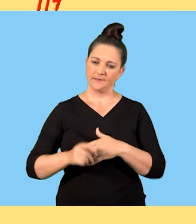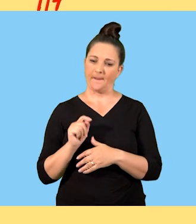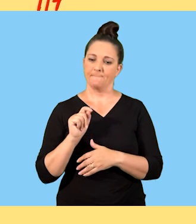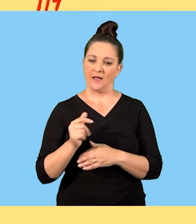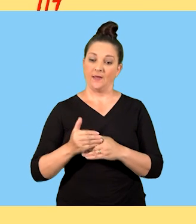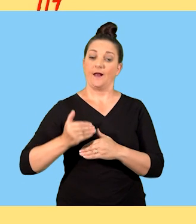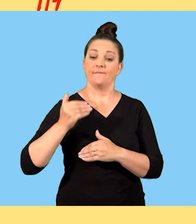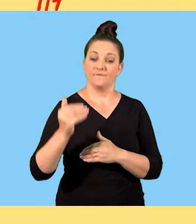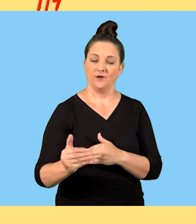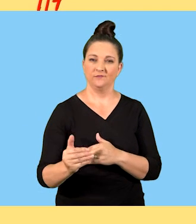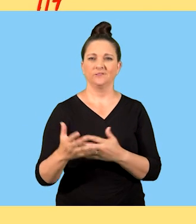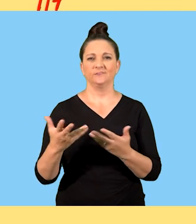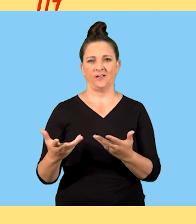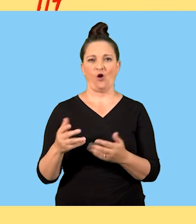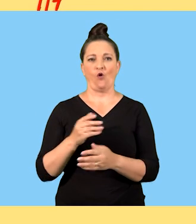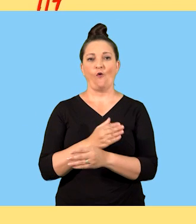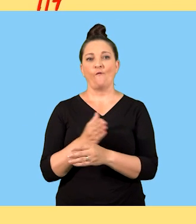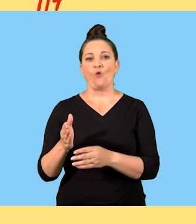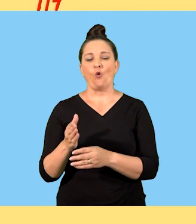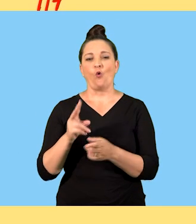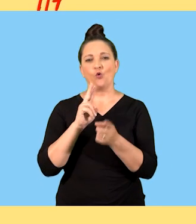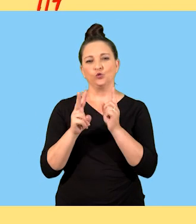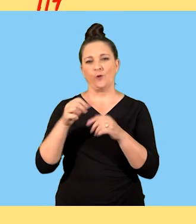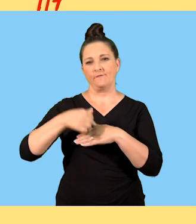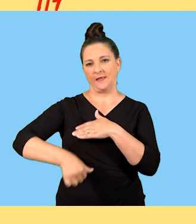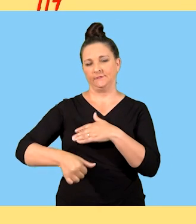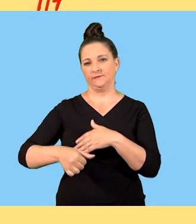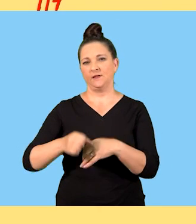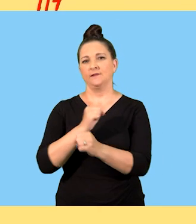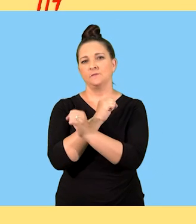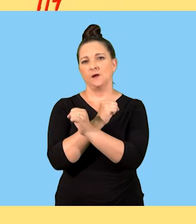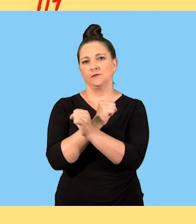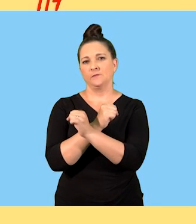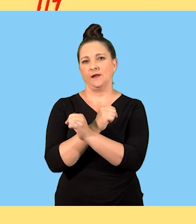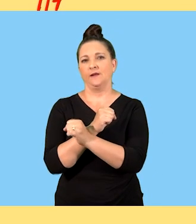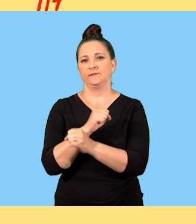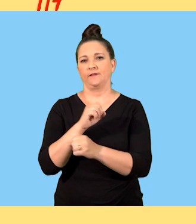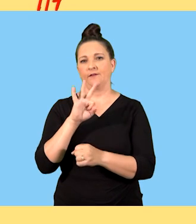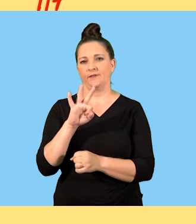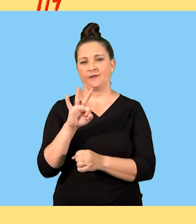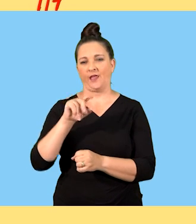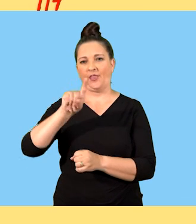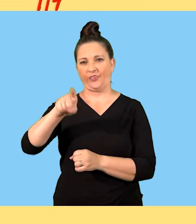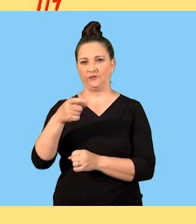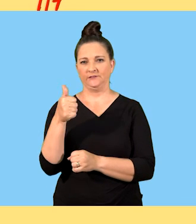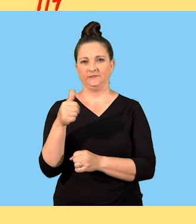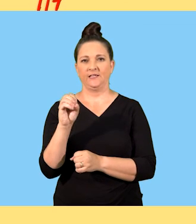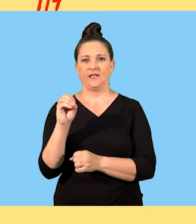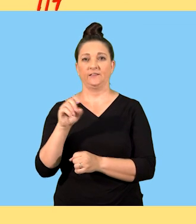advance over the 12, you multiply that by 3,600. That will give you